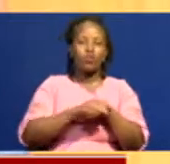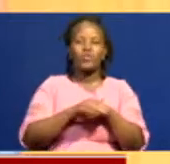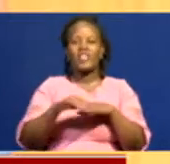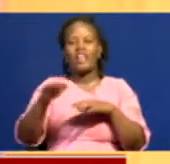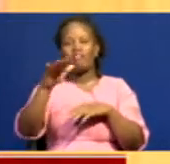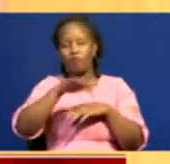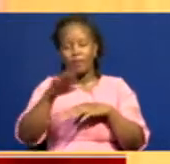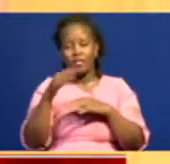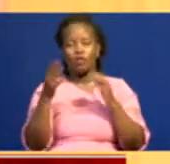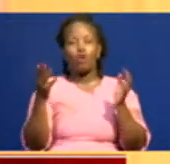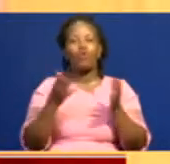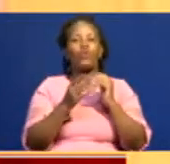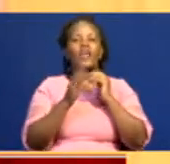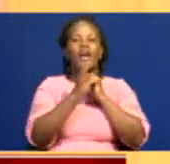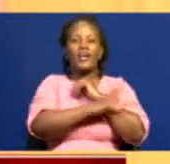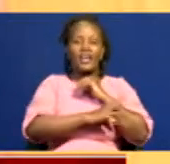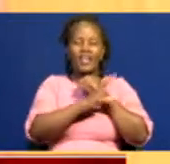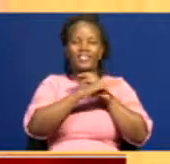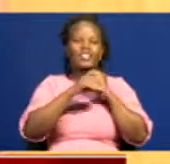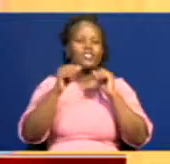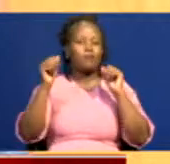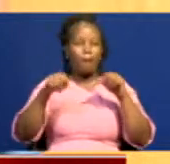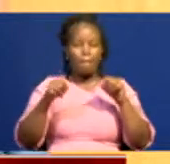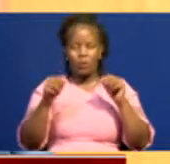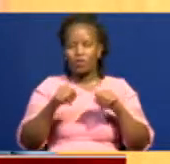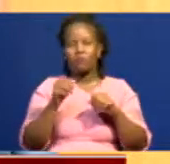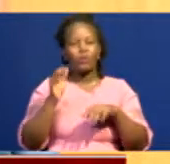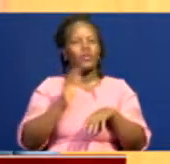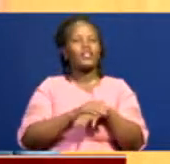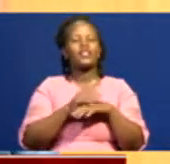can produce what it needs